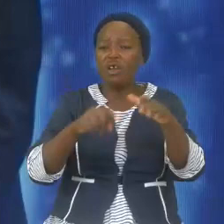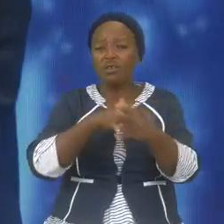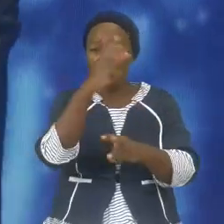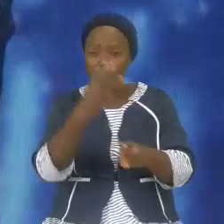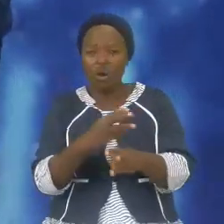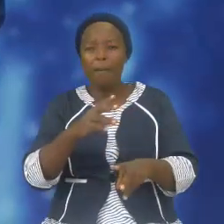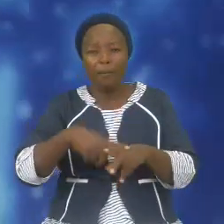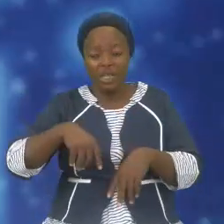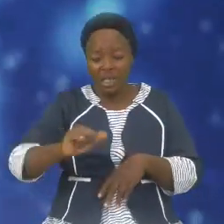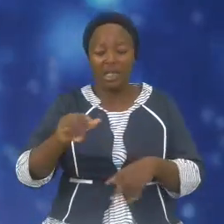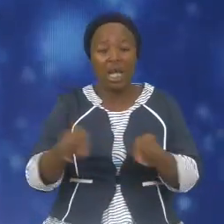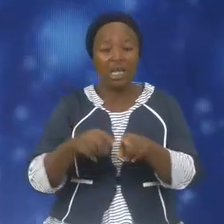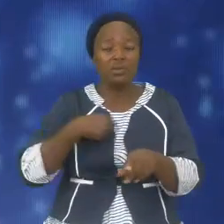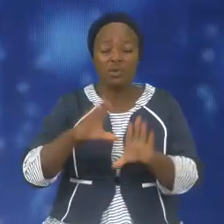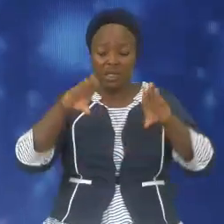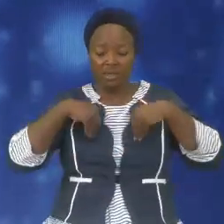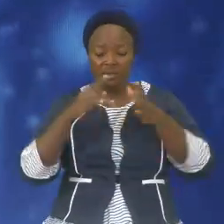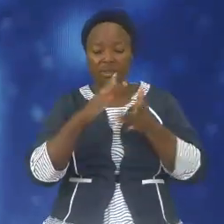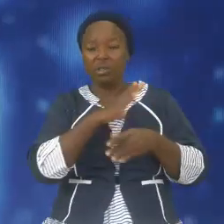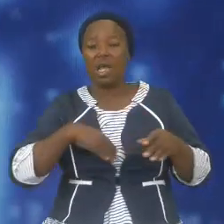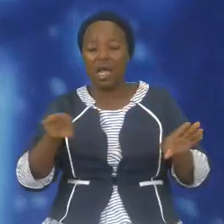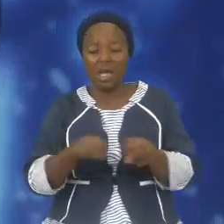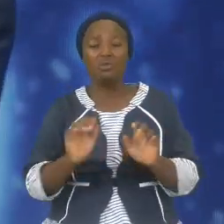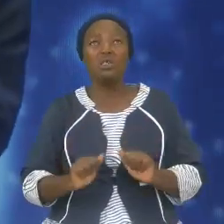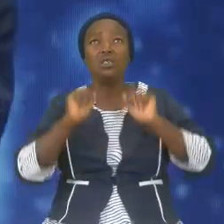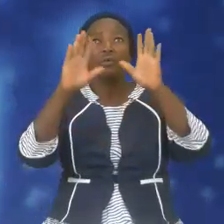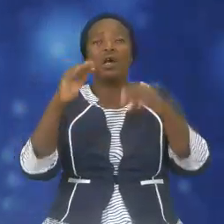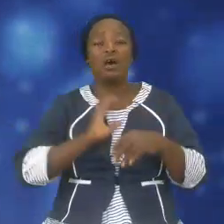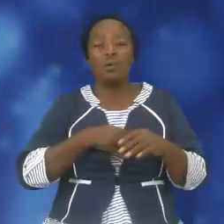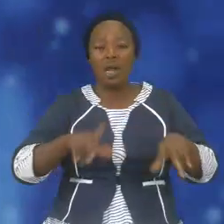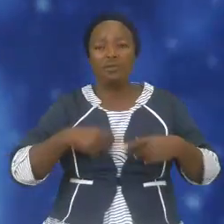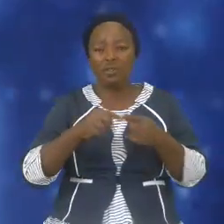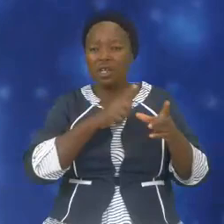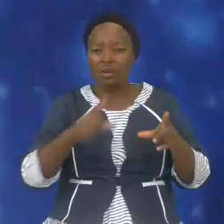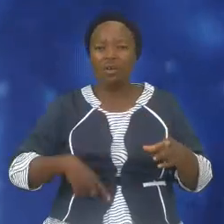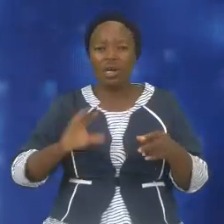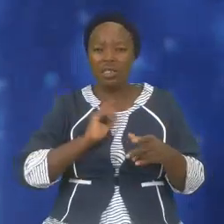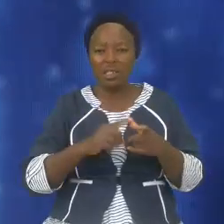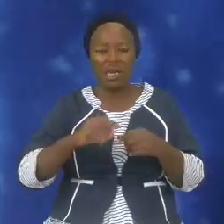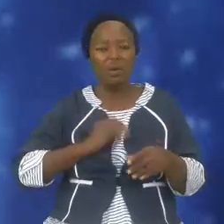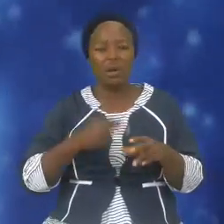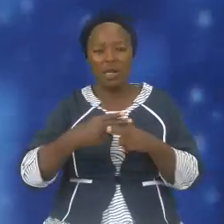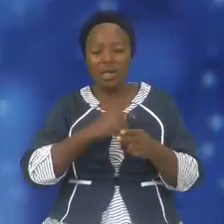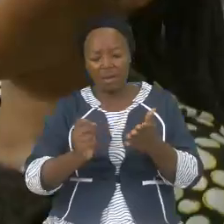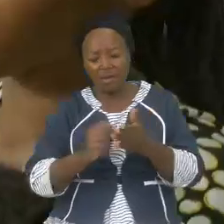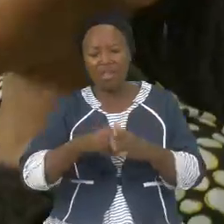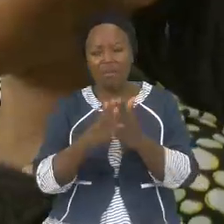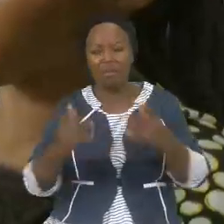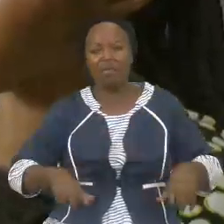to the Lord and our names are written in the book of life, danger will pass over